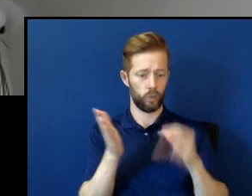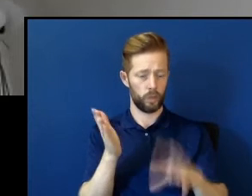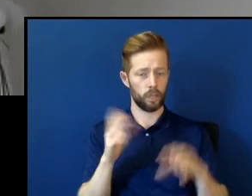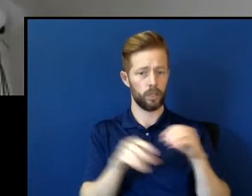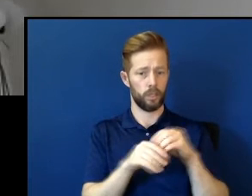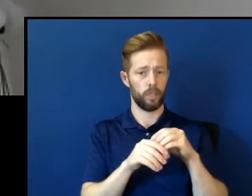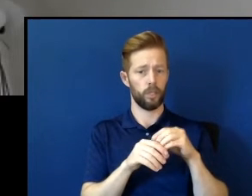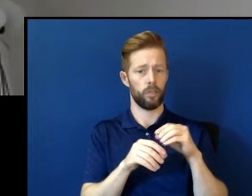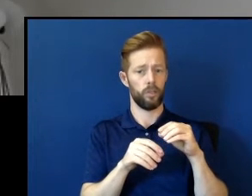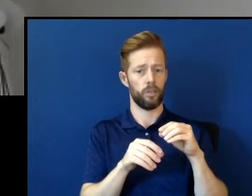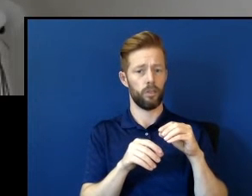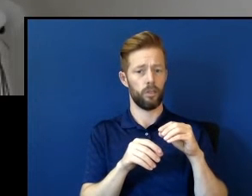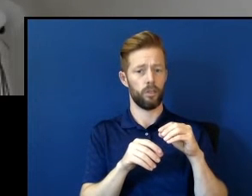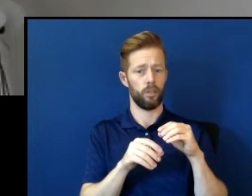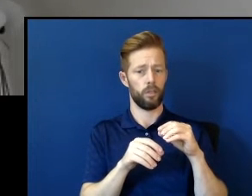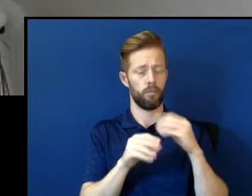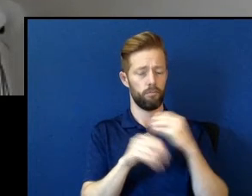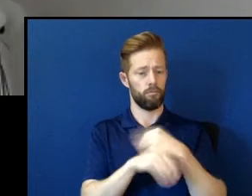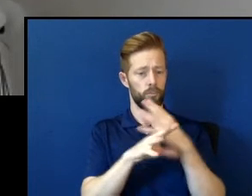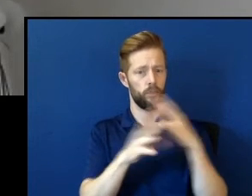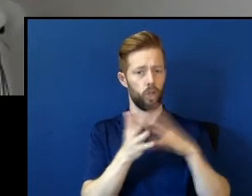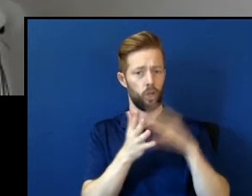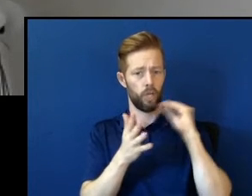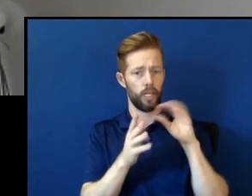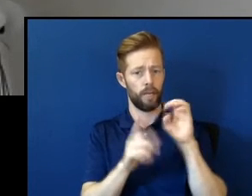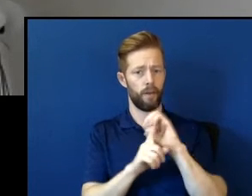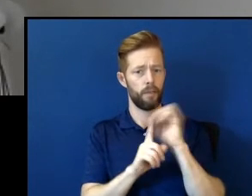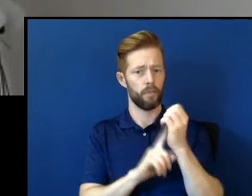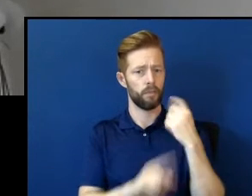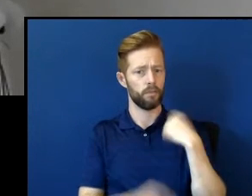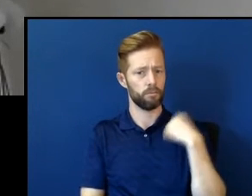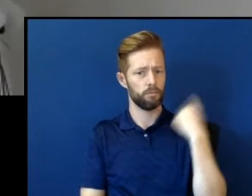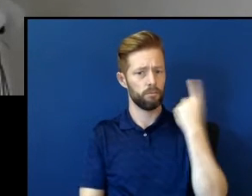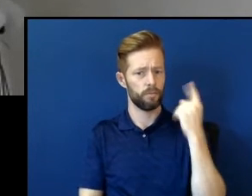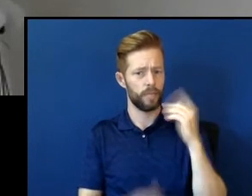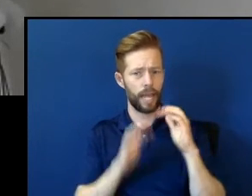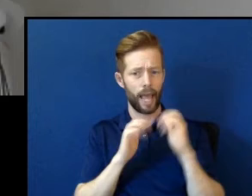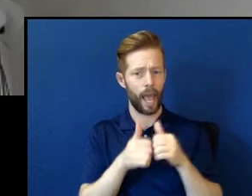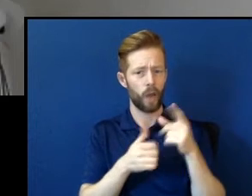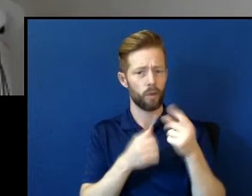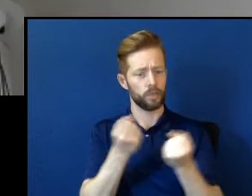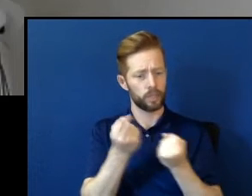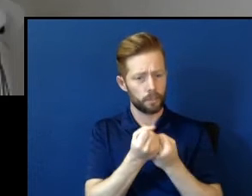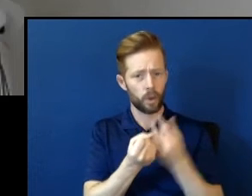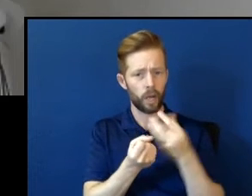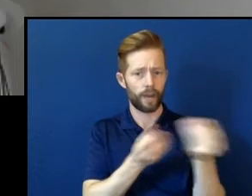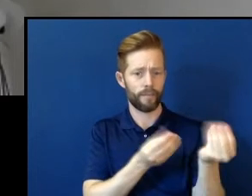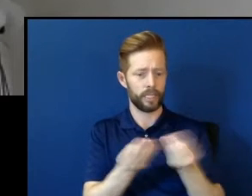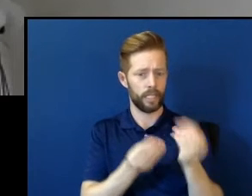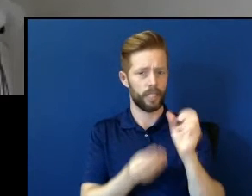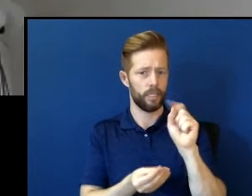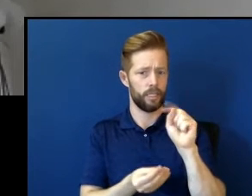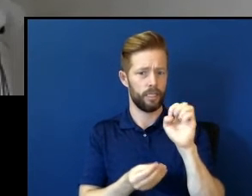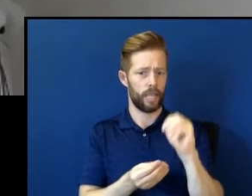in a distance learning environment, right? So can you tell us a little bit more like how do you support and facilitate